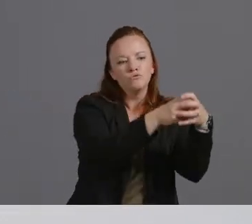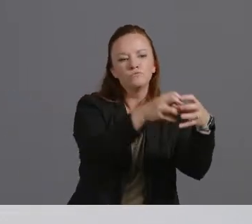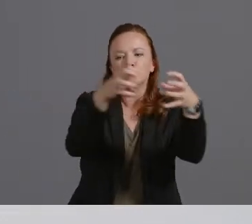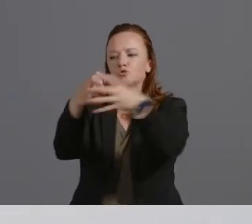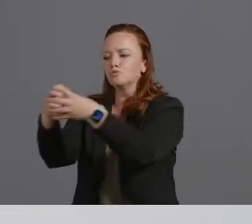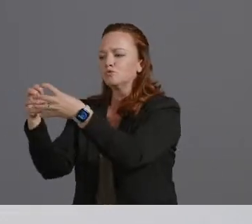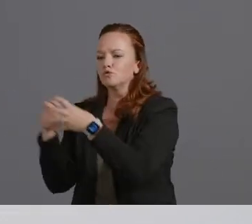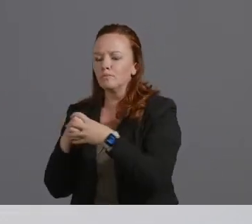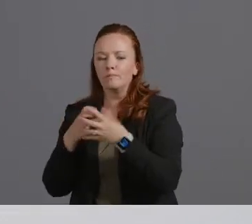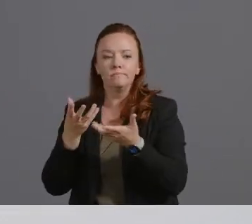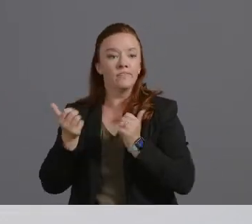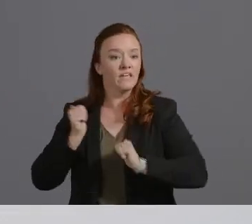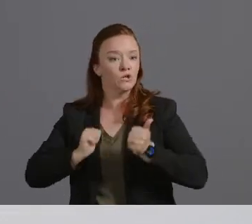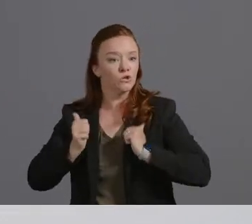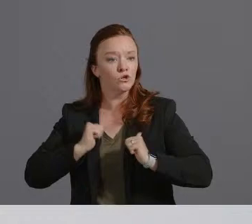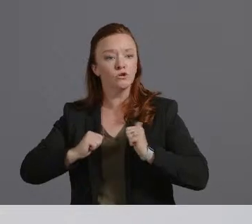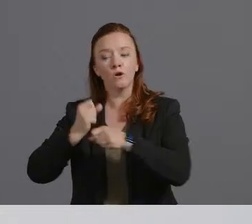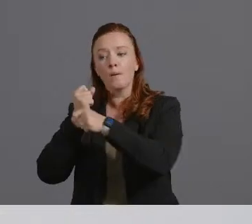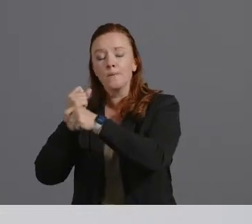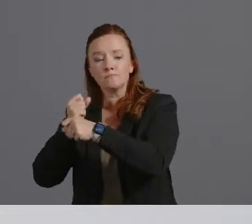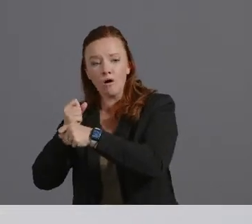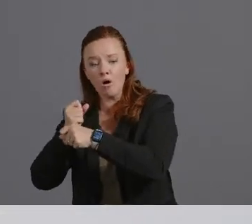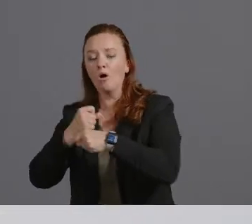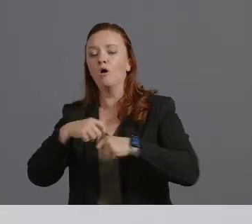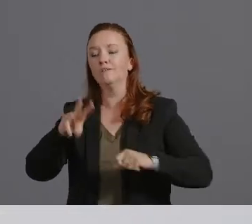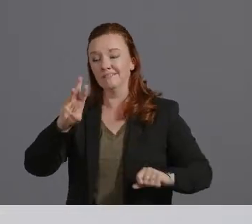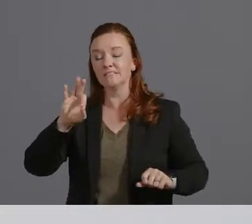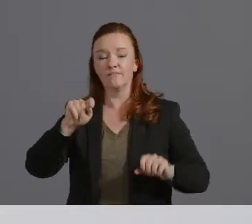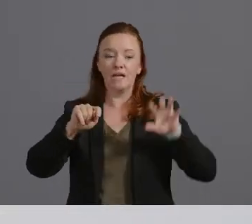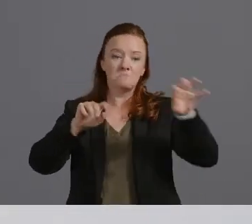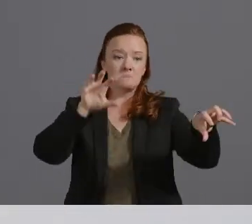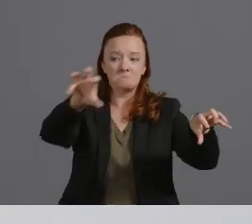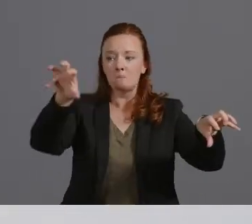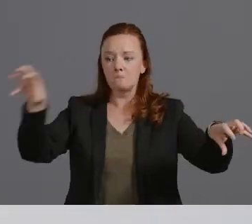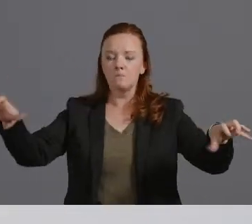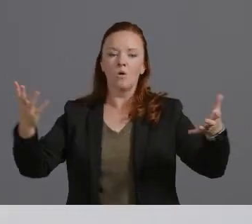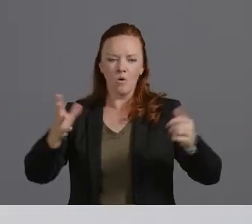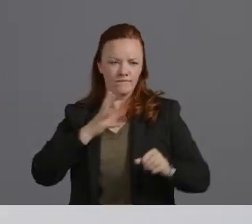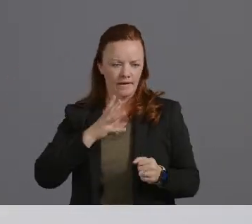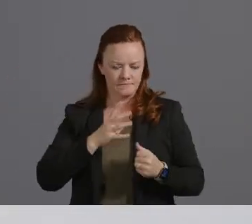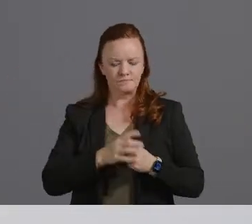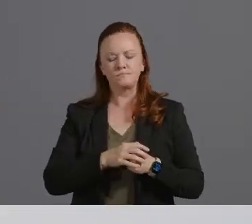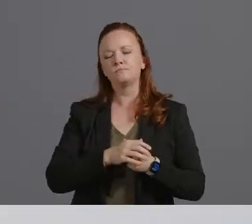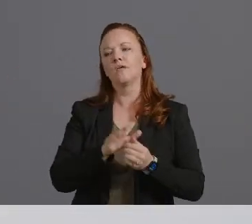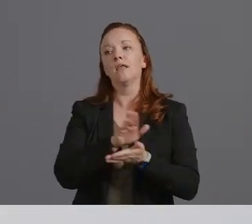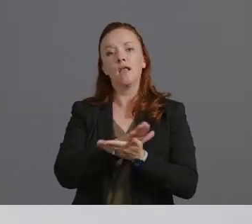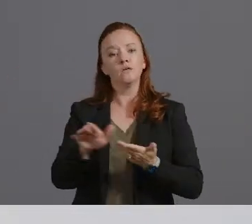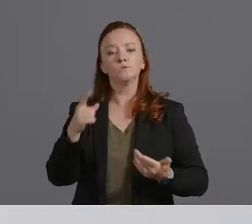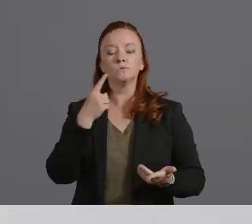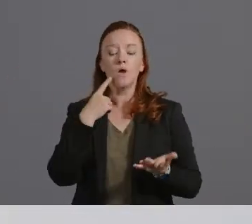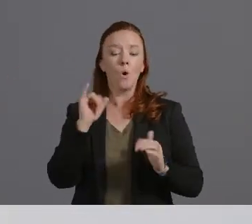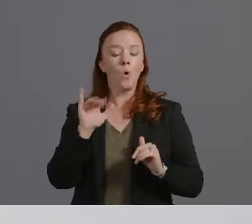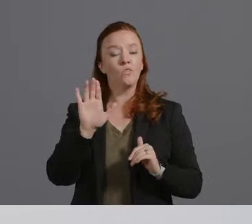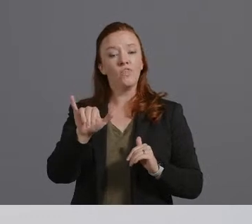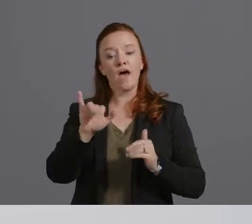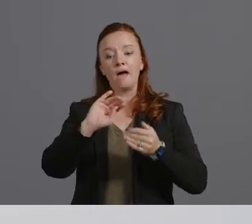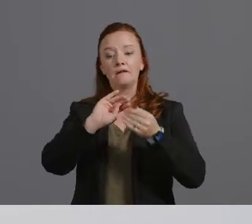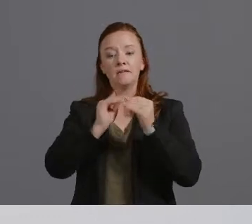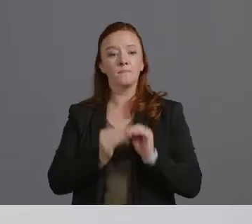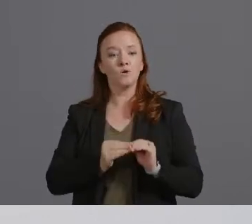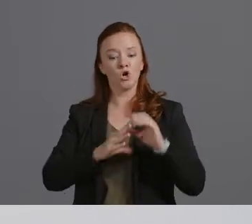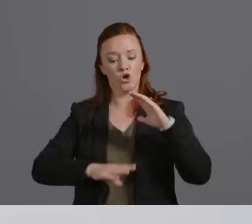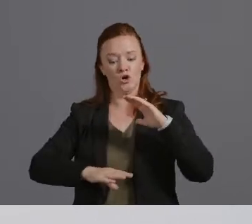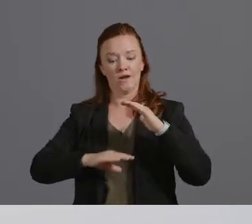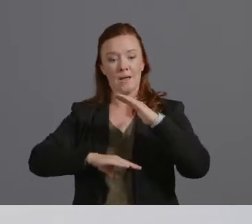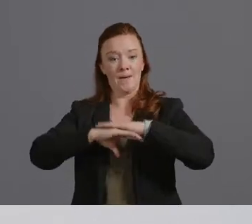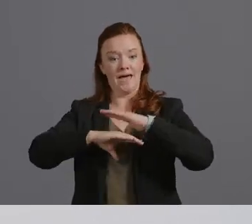customers in movie theaters and sporting events, it's nice to say, well, we're getting rid of the occupancy limits, but